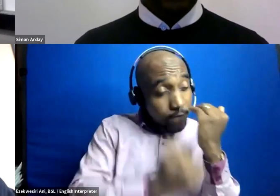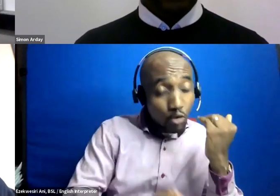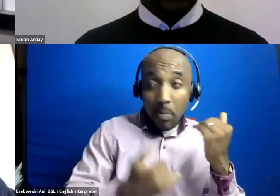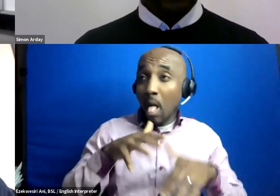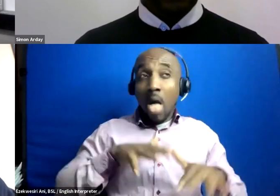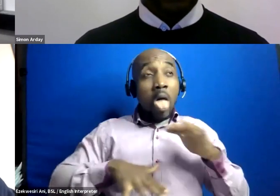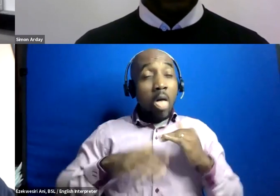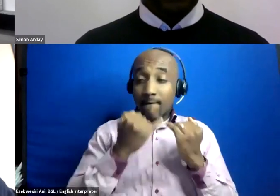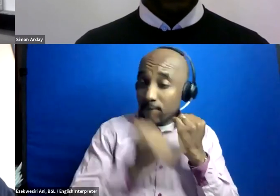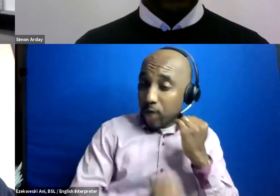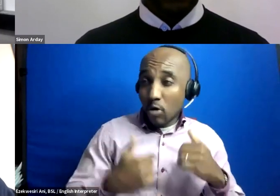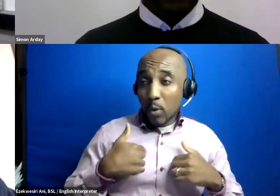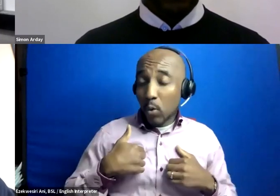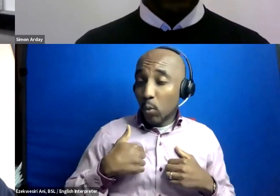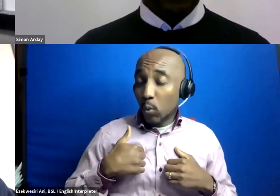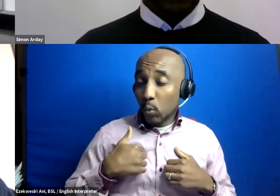because it's